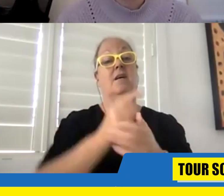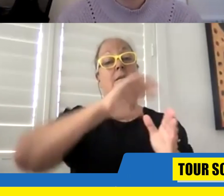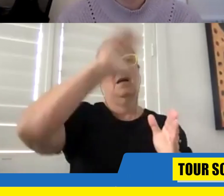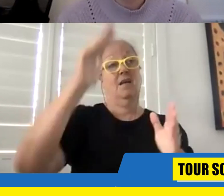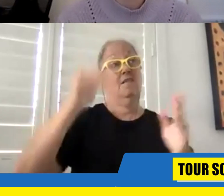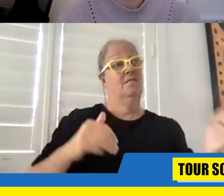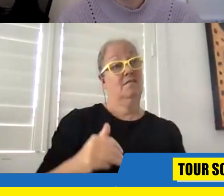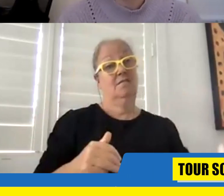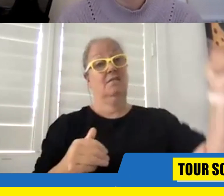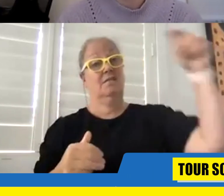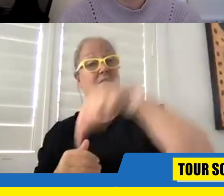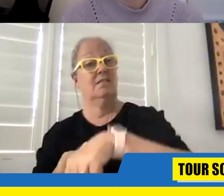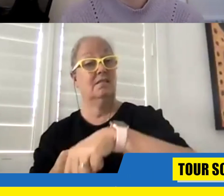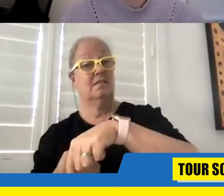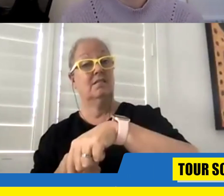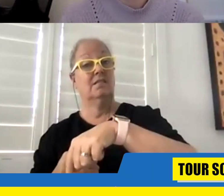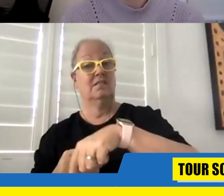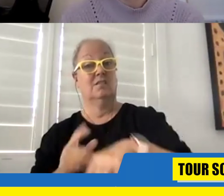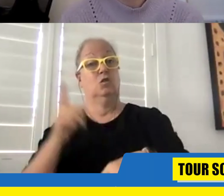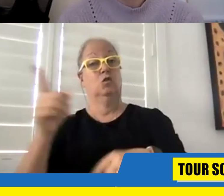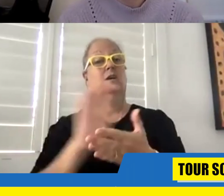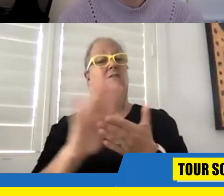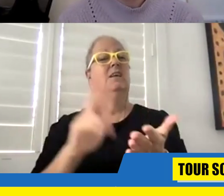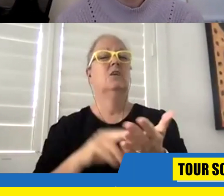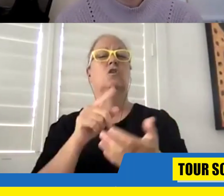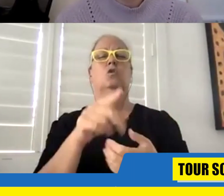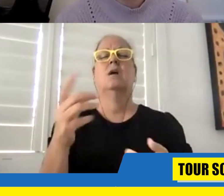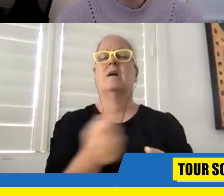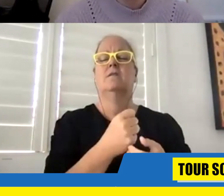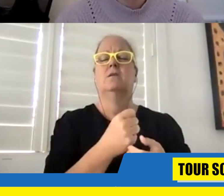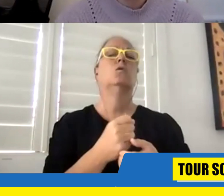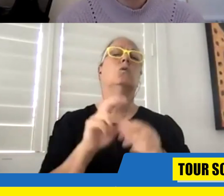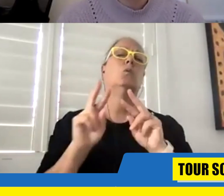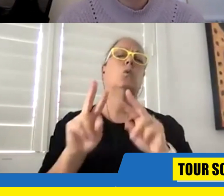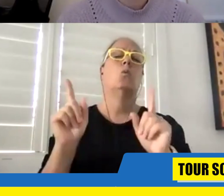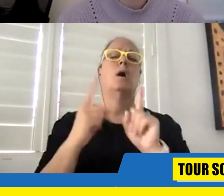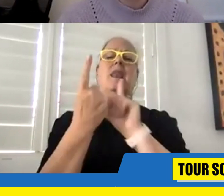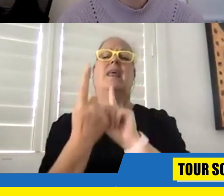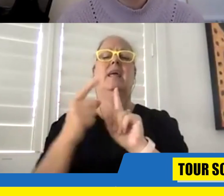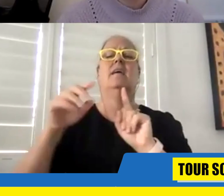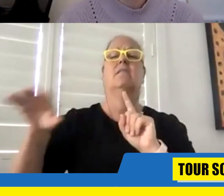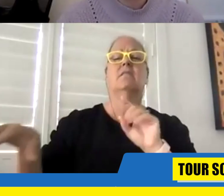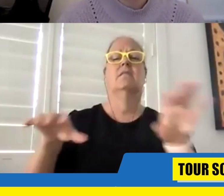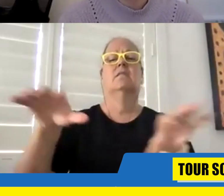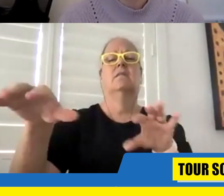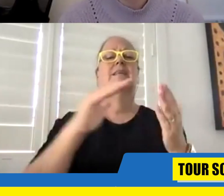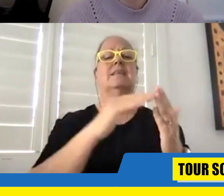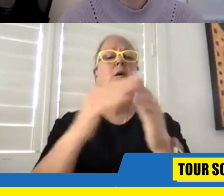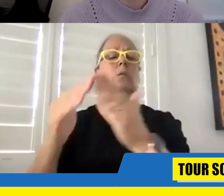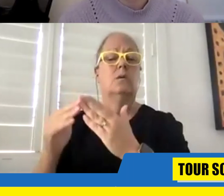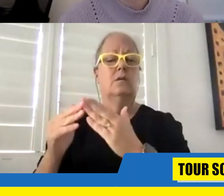us. So I also would keep an eye on what your nearby townships who have got